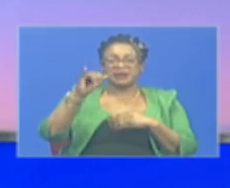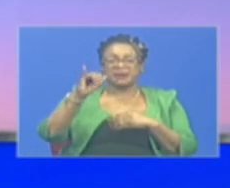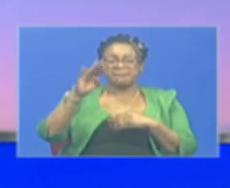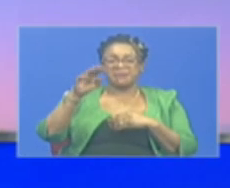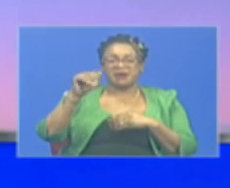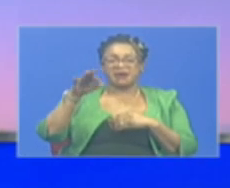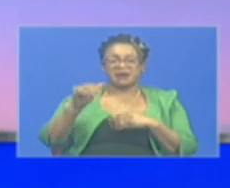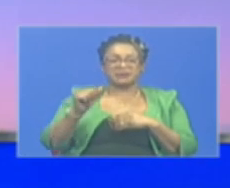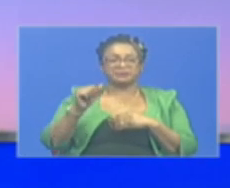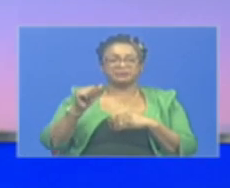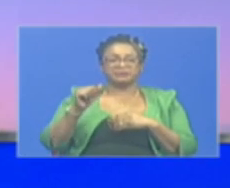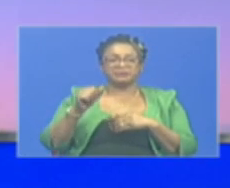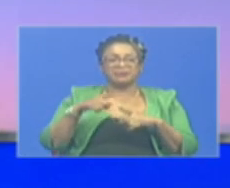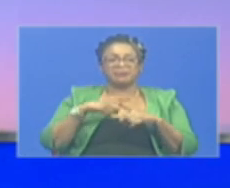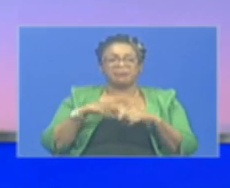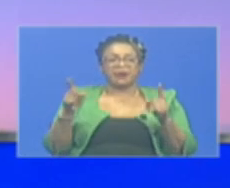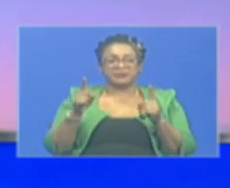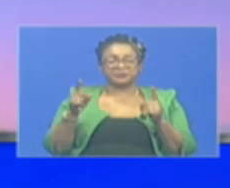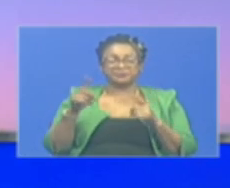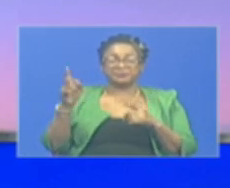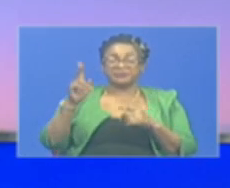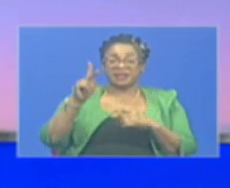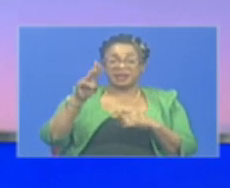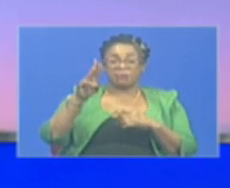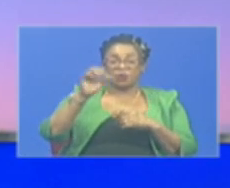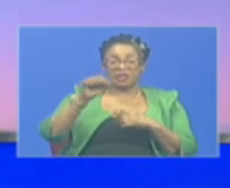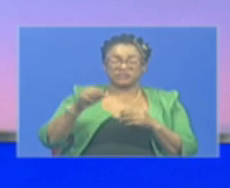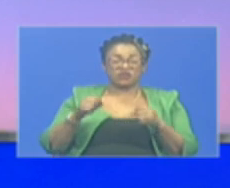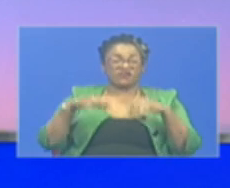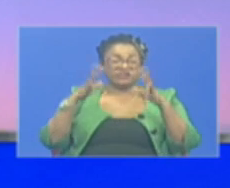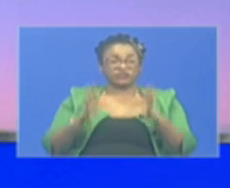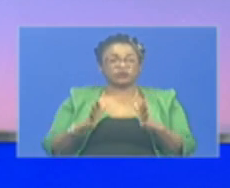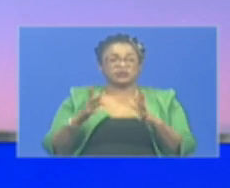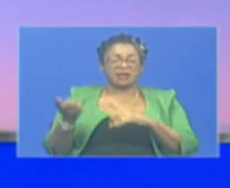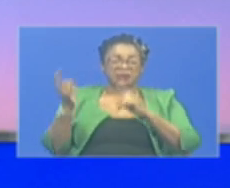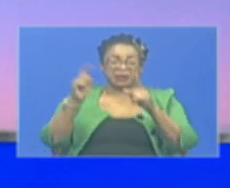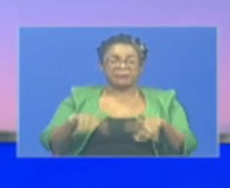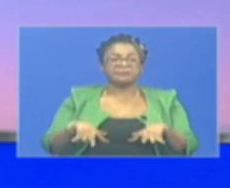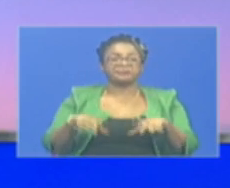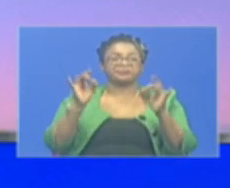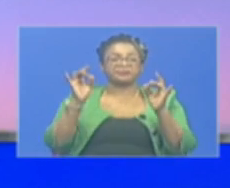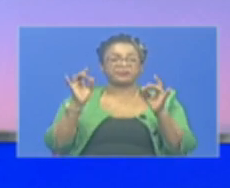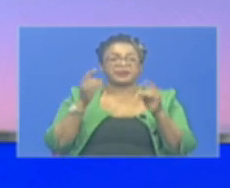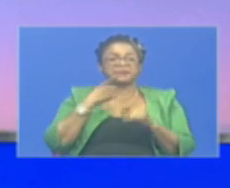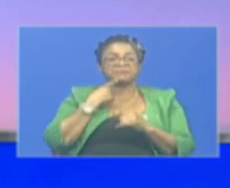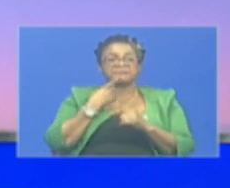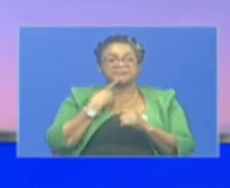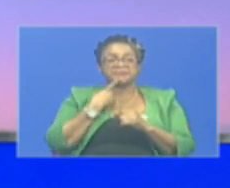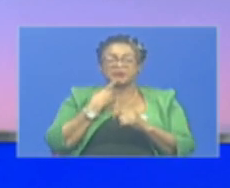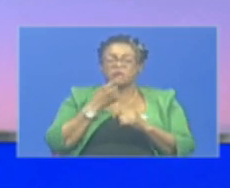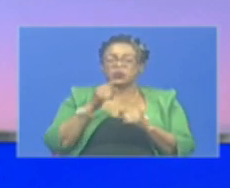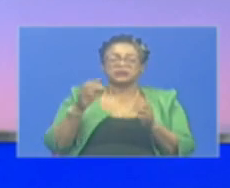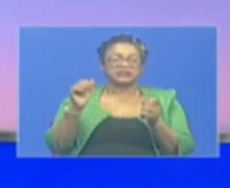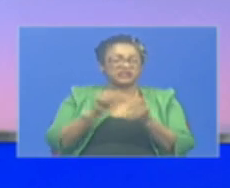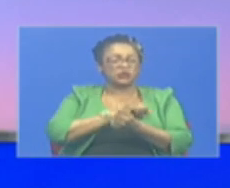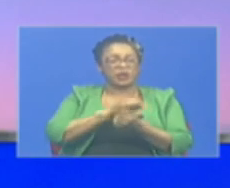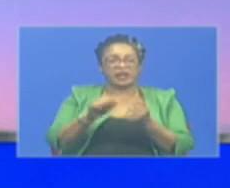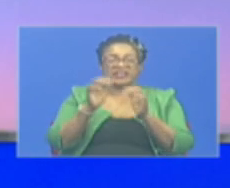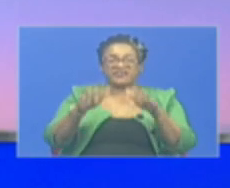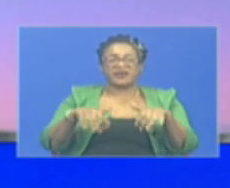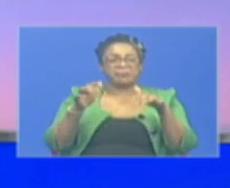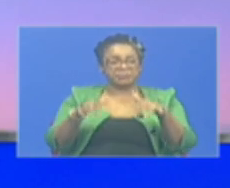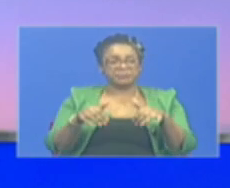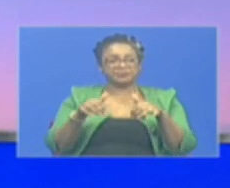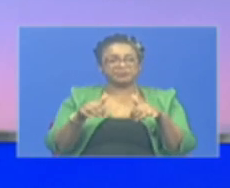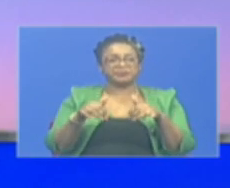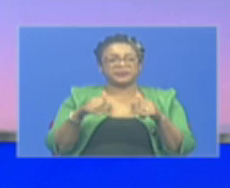eventually tranquilized by the Kenya Wildlife Service officials, saving residents from losing their farm produce. Residents are calling on the officials to